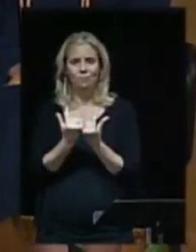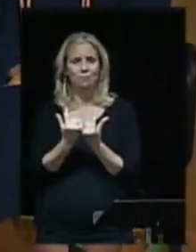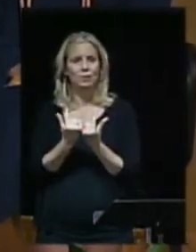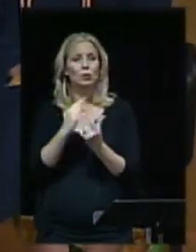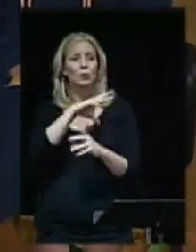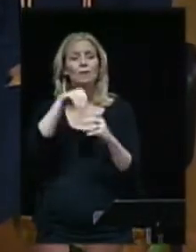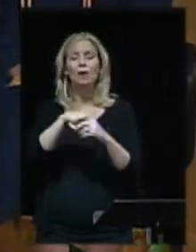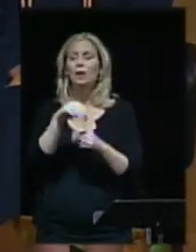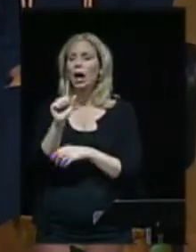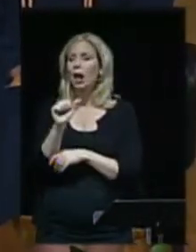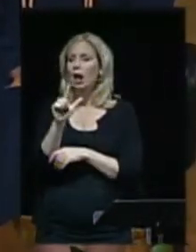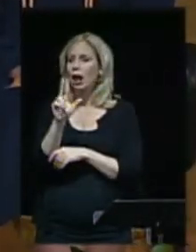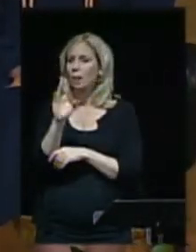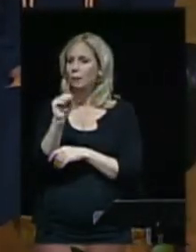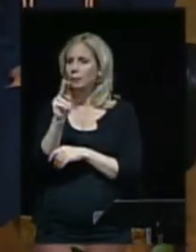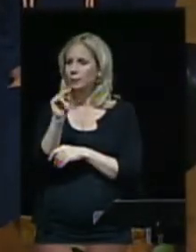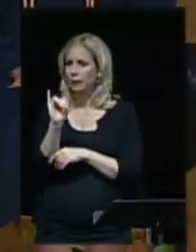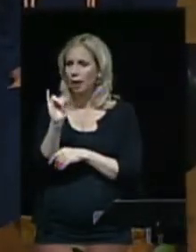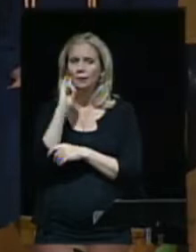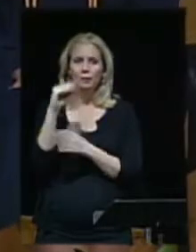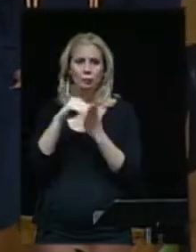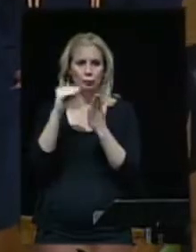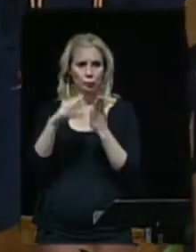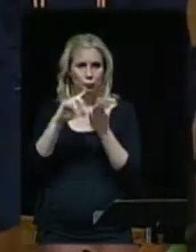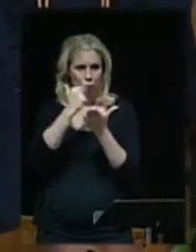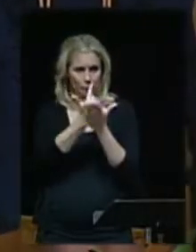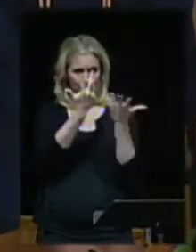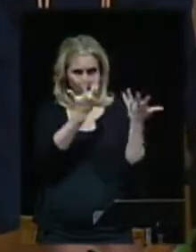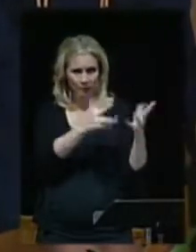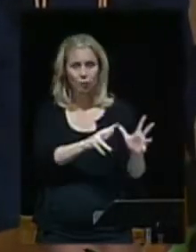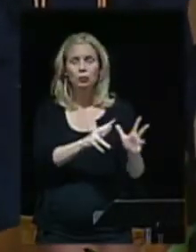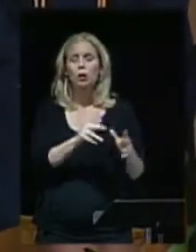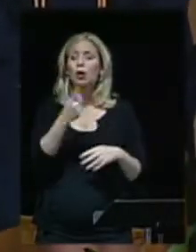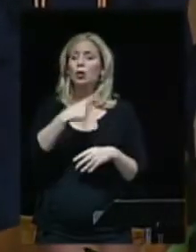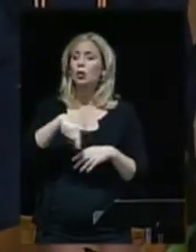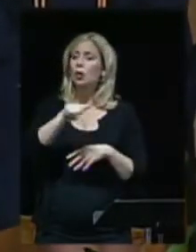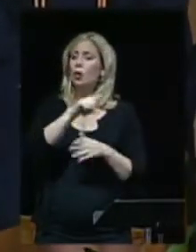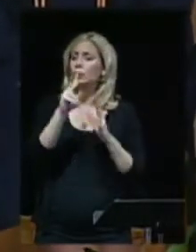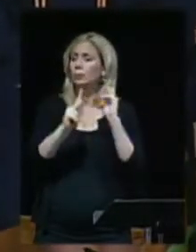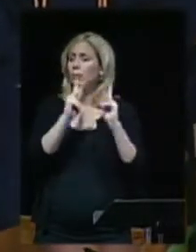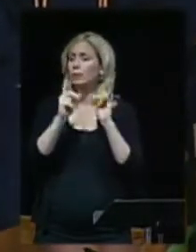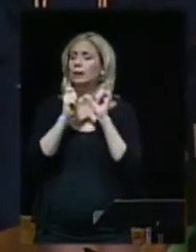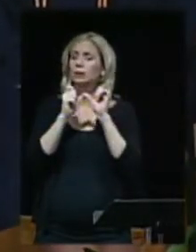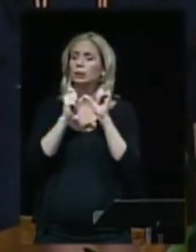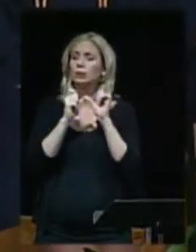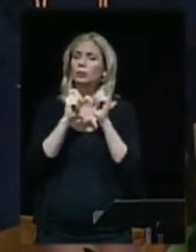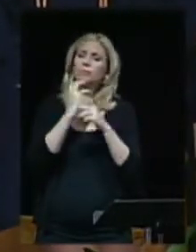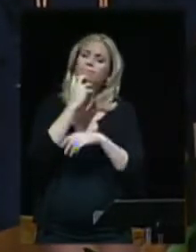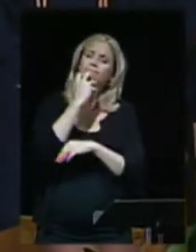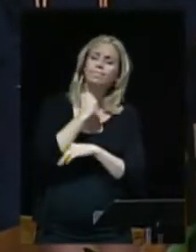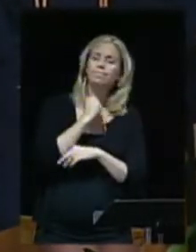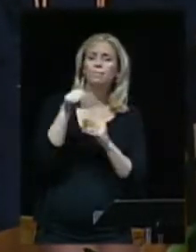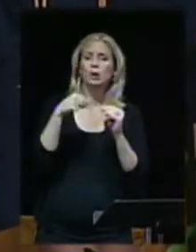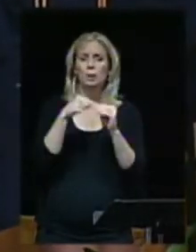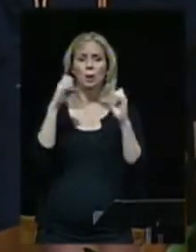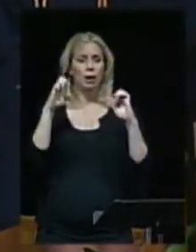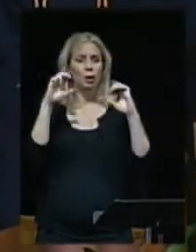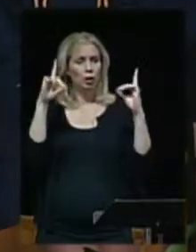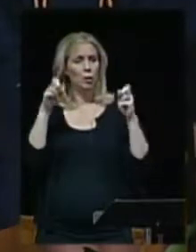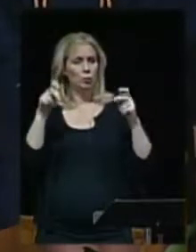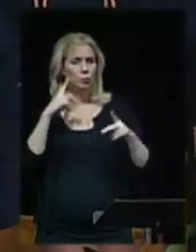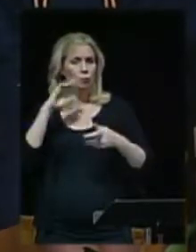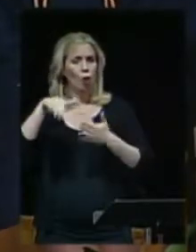alumni of all those that have come before you. Those folks continue to care about the outstanding educational experiences provided